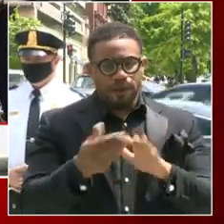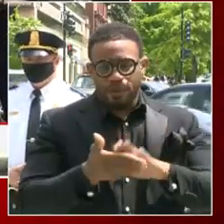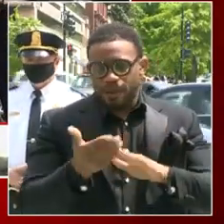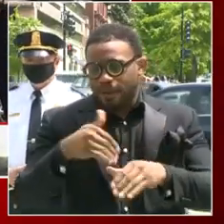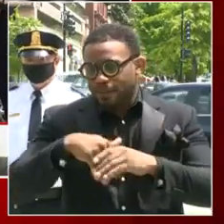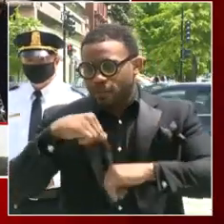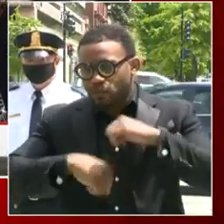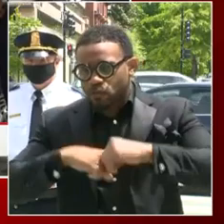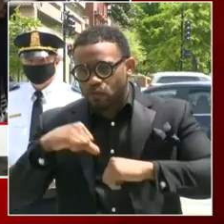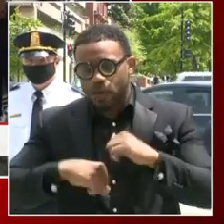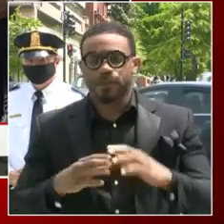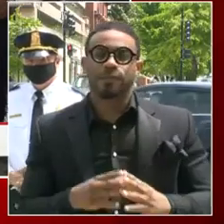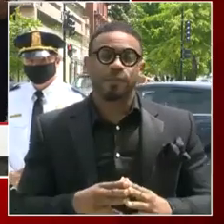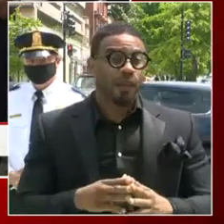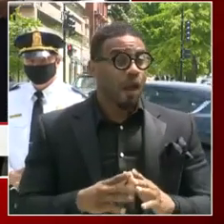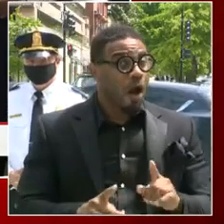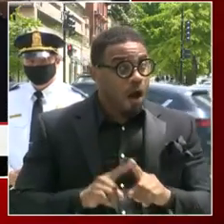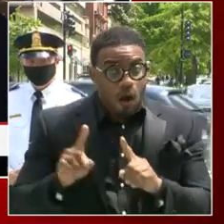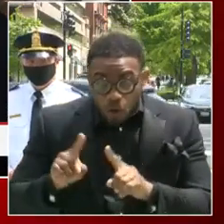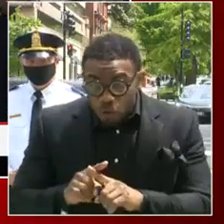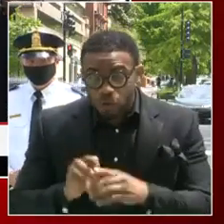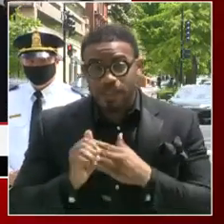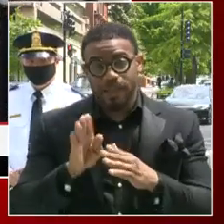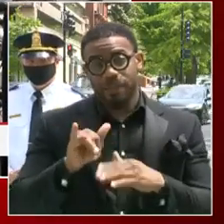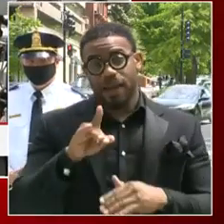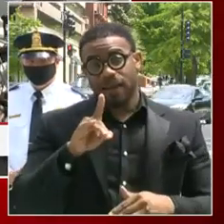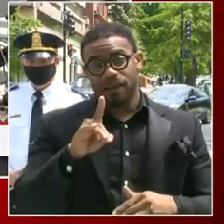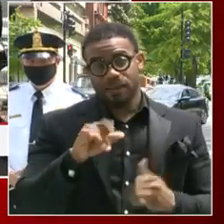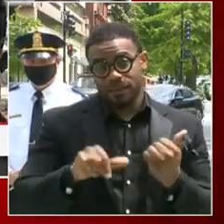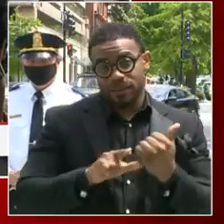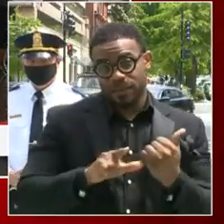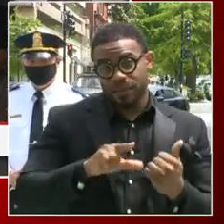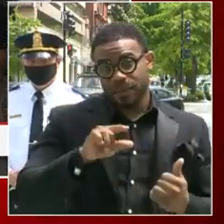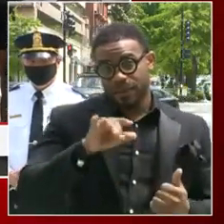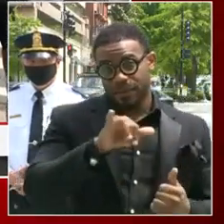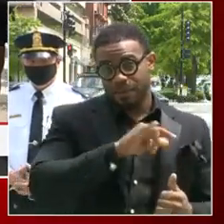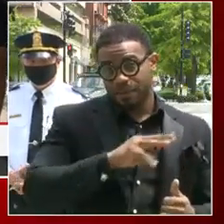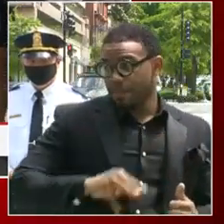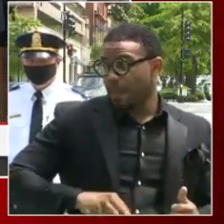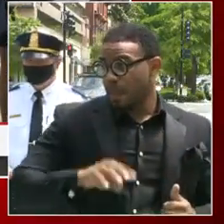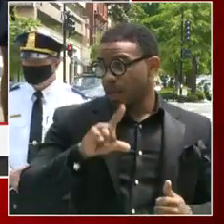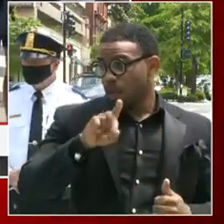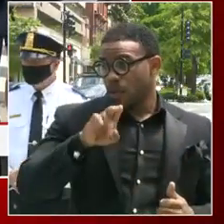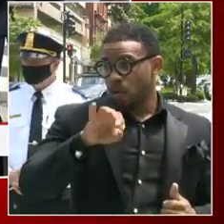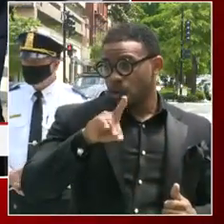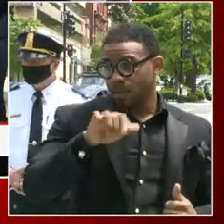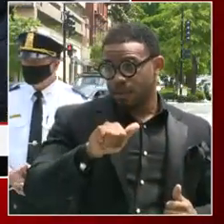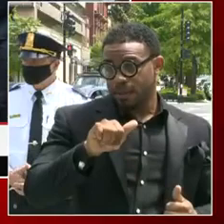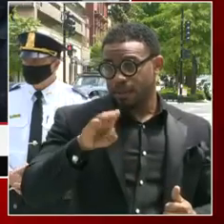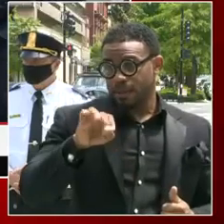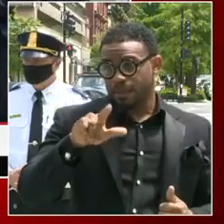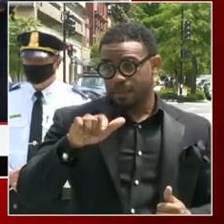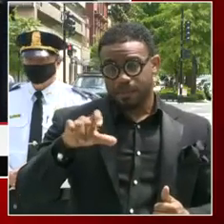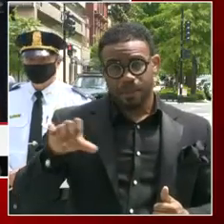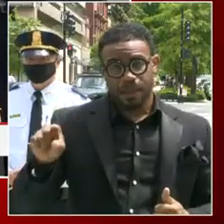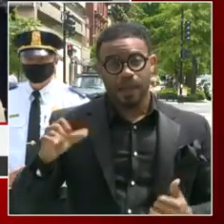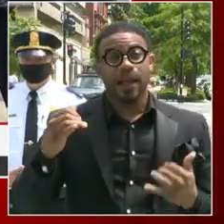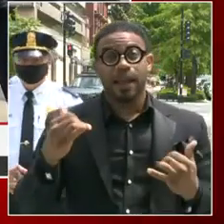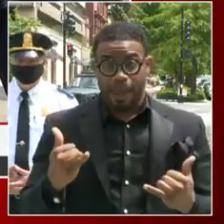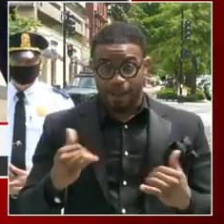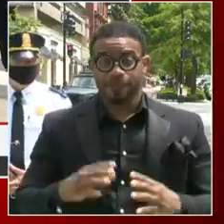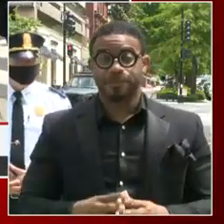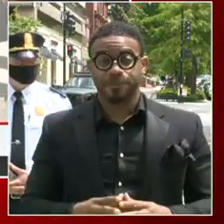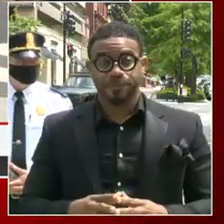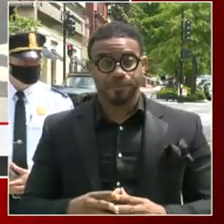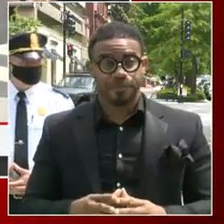and infrastructure cluster led by Deputy Mayor Lucinda Babers. So with